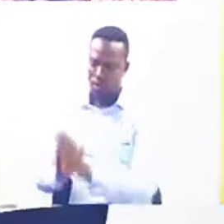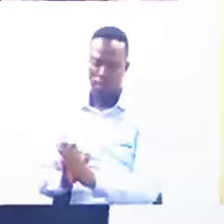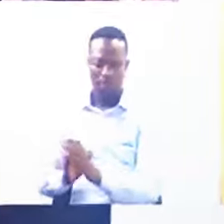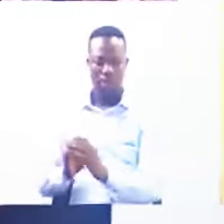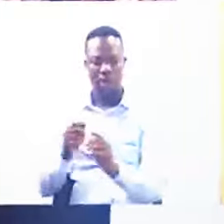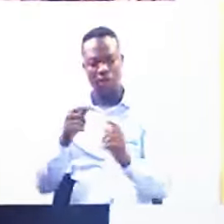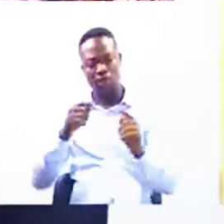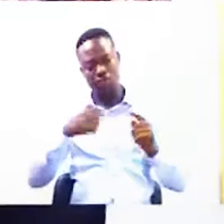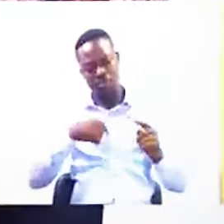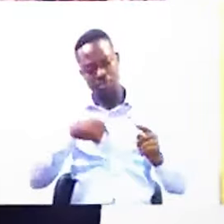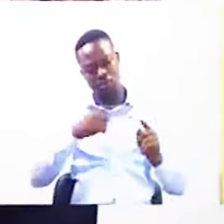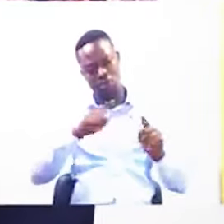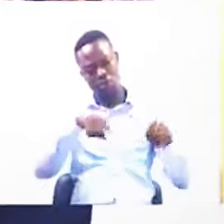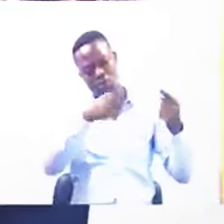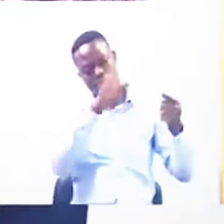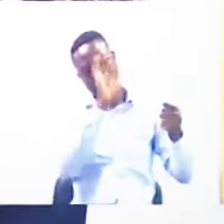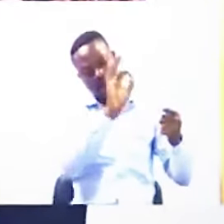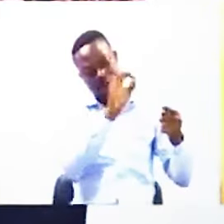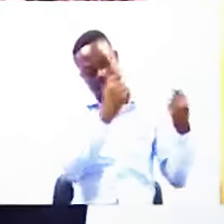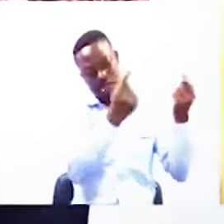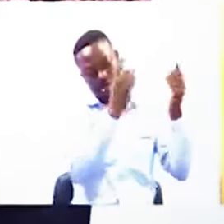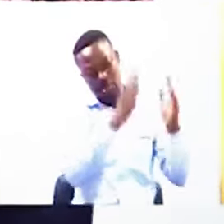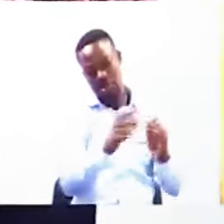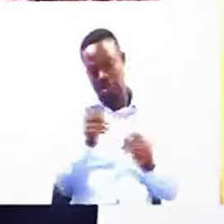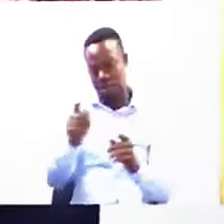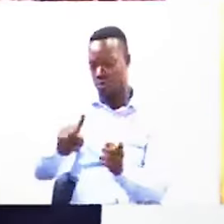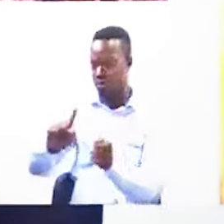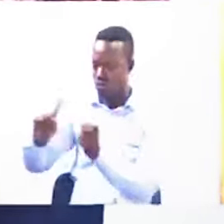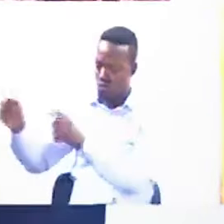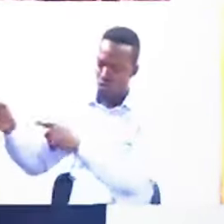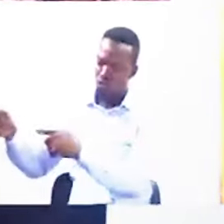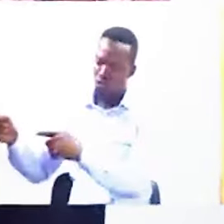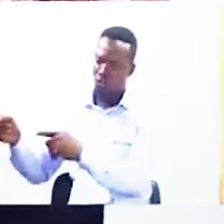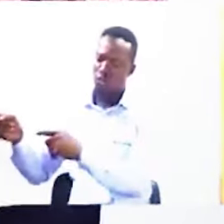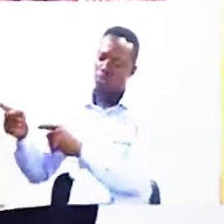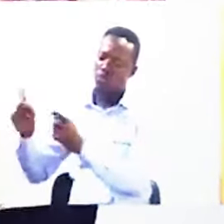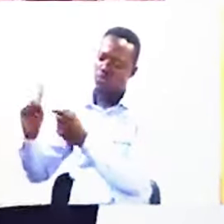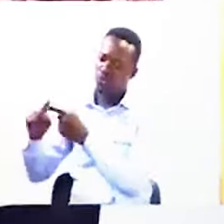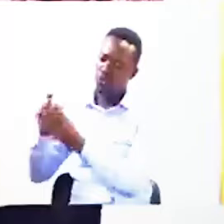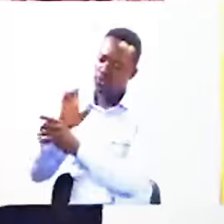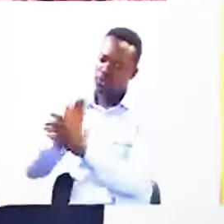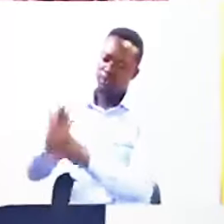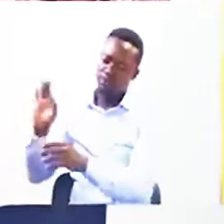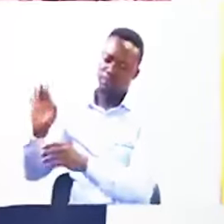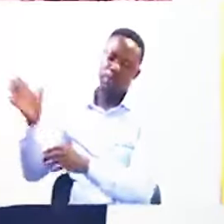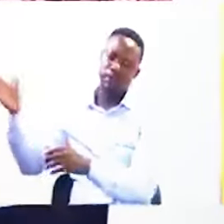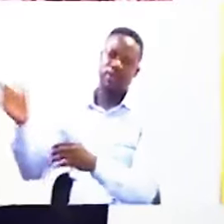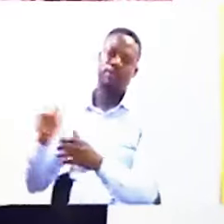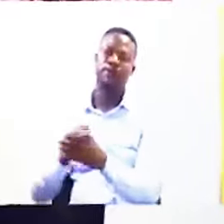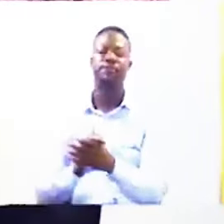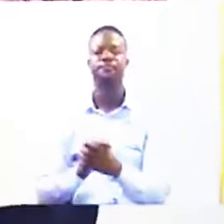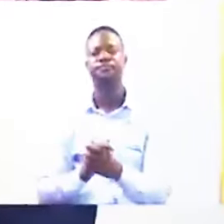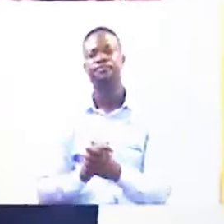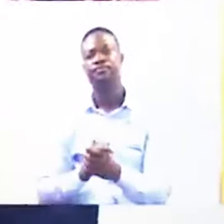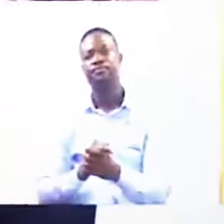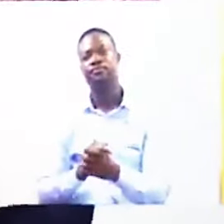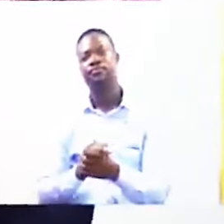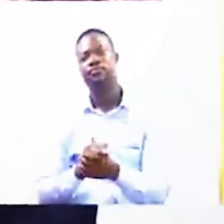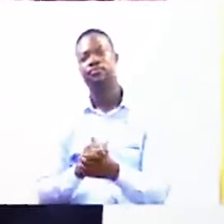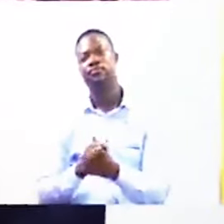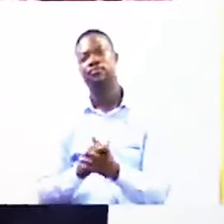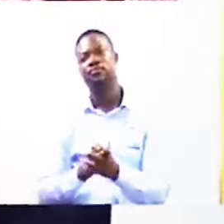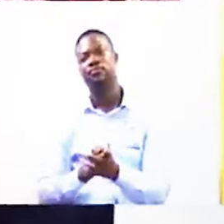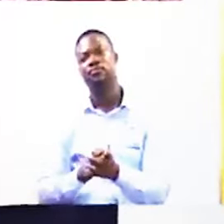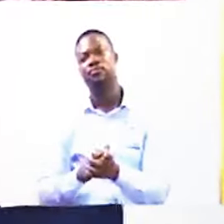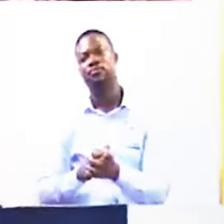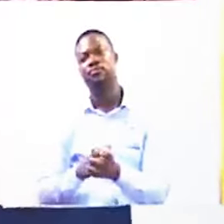se adum no etne ayon kofansa nifa emma mene banaba se yankoka asem no amana mumu fumu na